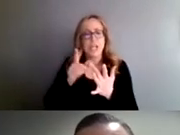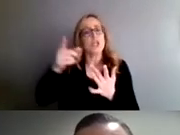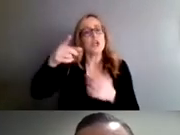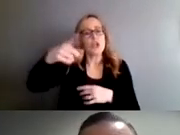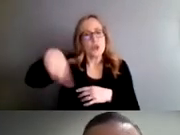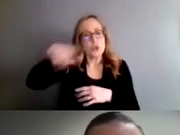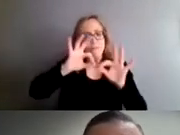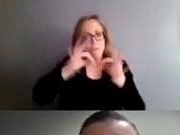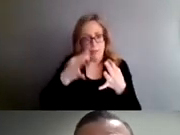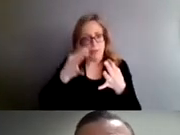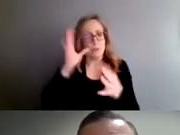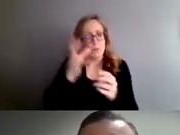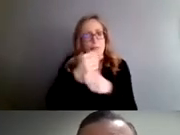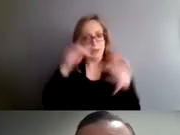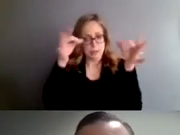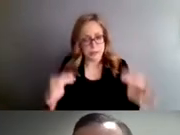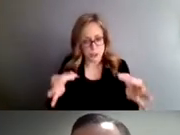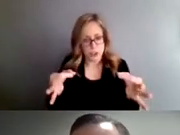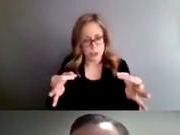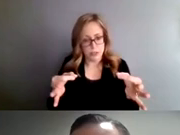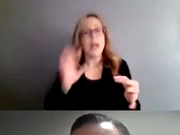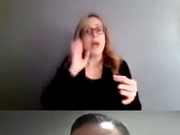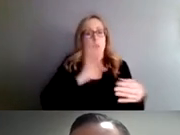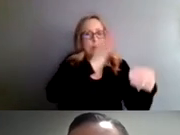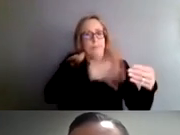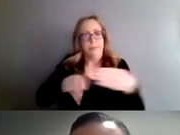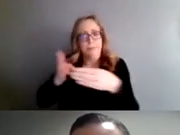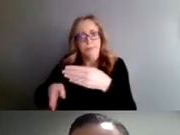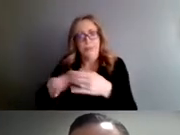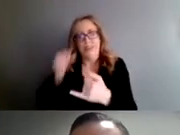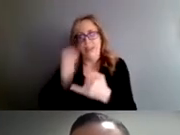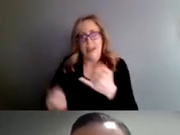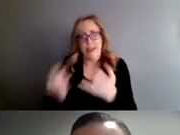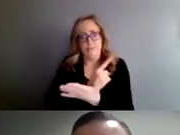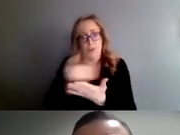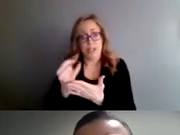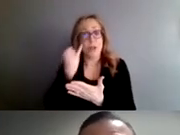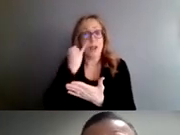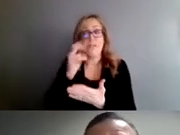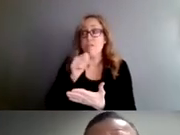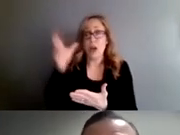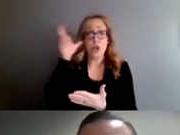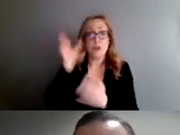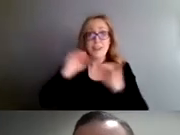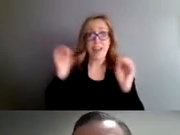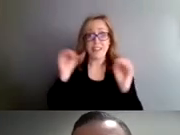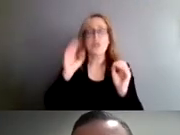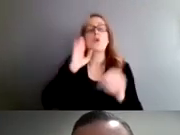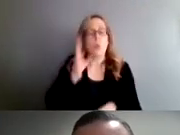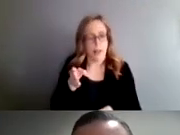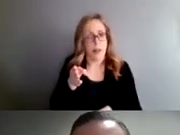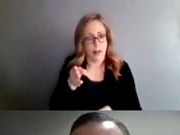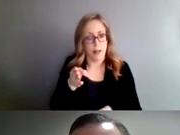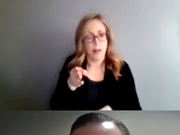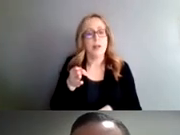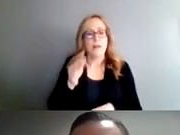determination, and we're going to get these determinations finalized across the district by the end of the week. So if you haven't heard yet, you will be, for what the April